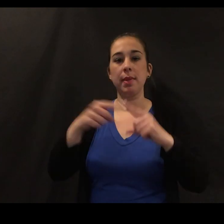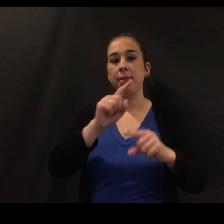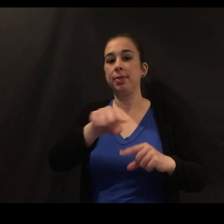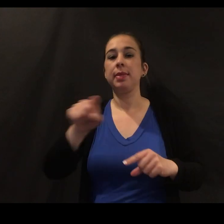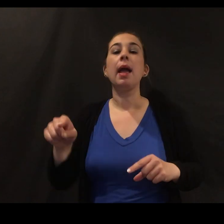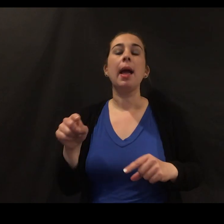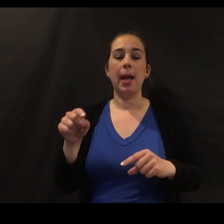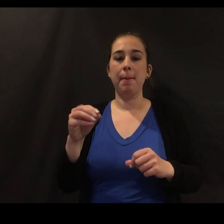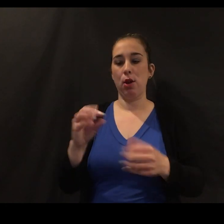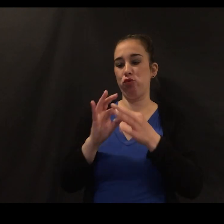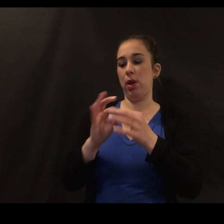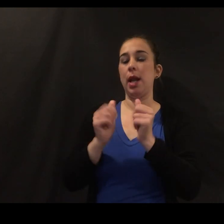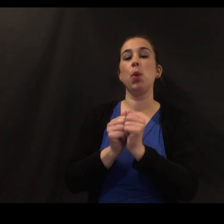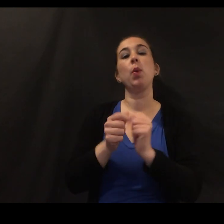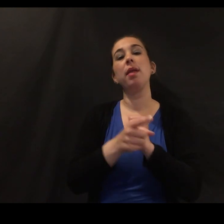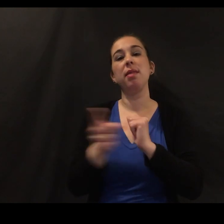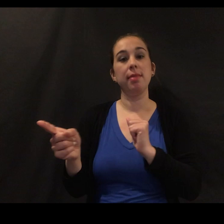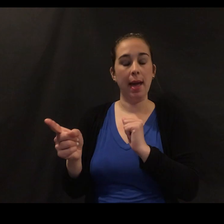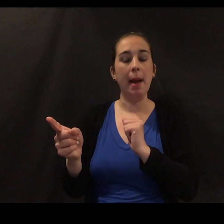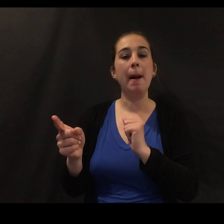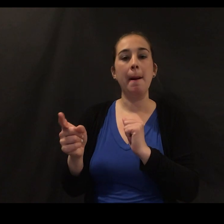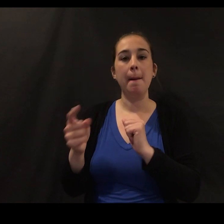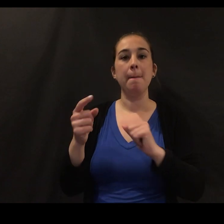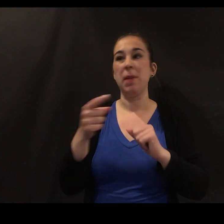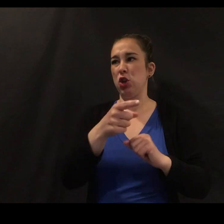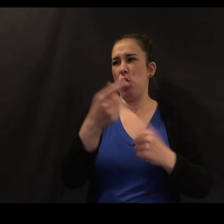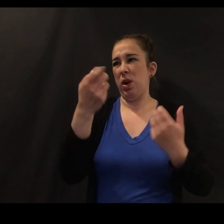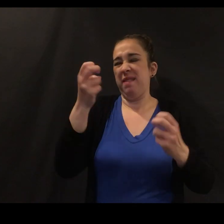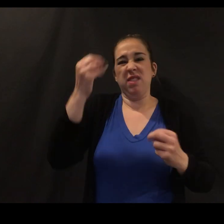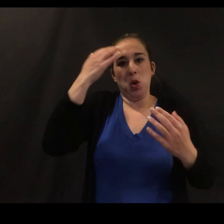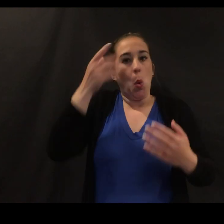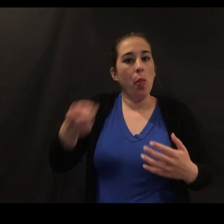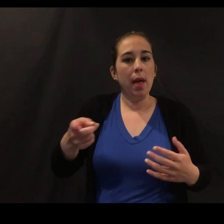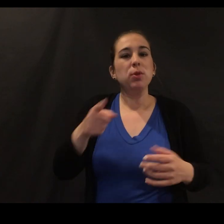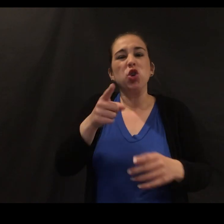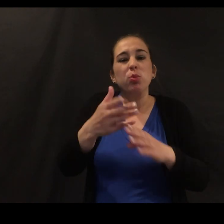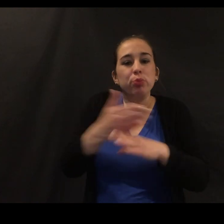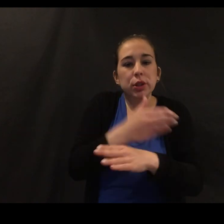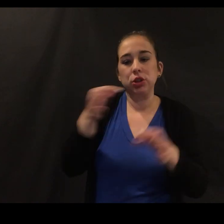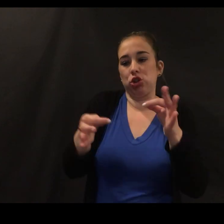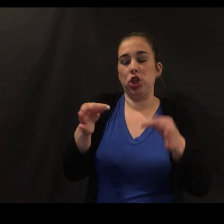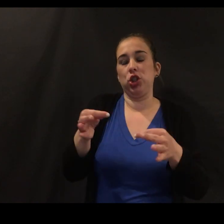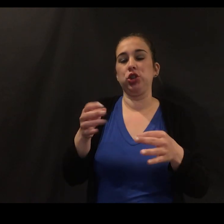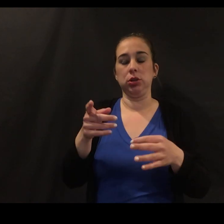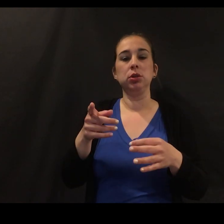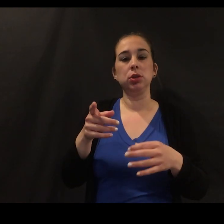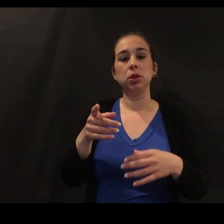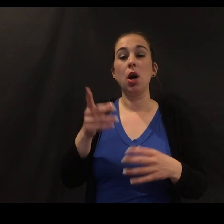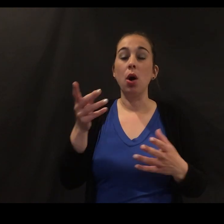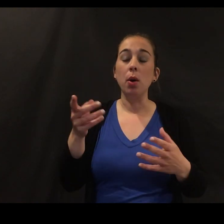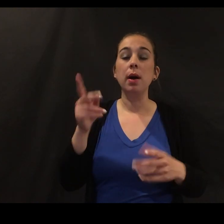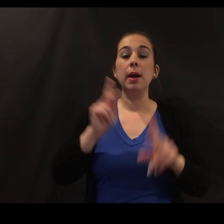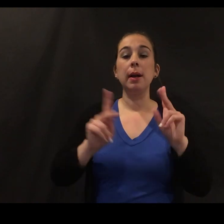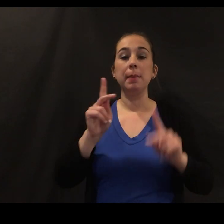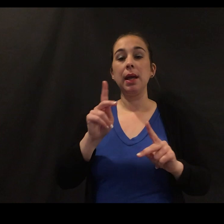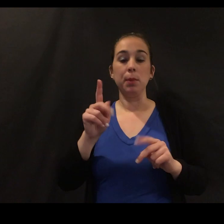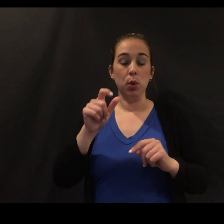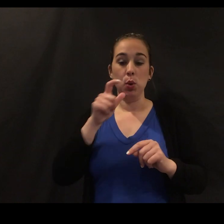of that without really knowing them. That's what prejudging. That's all prejudice is. And prejudice is unfair to